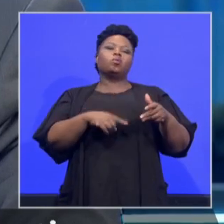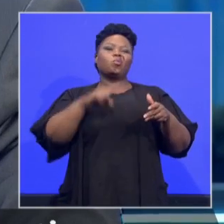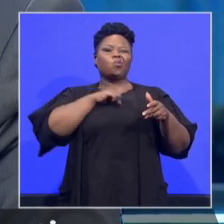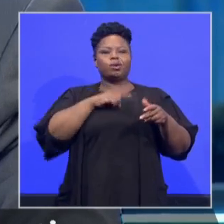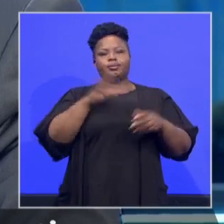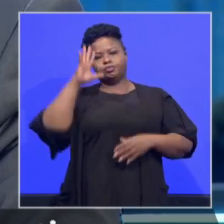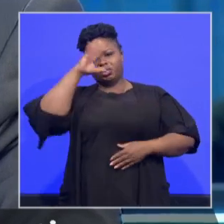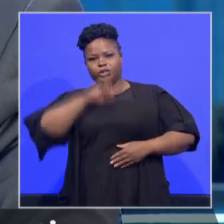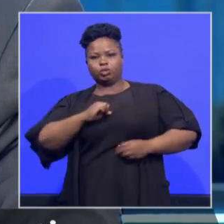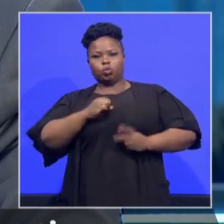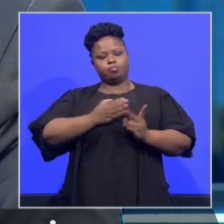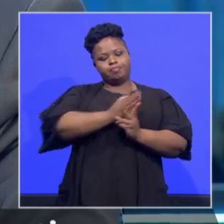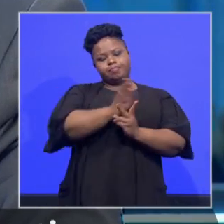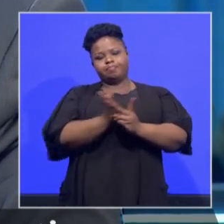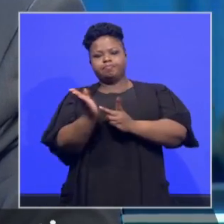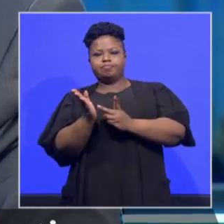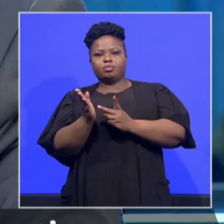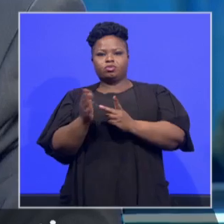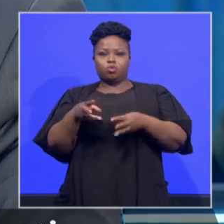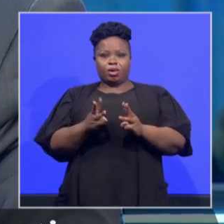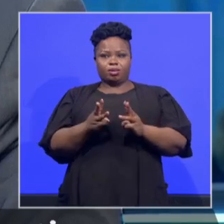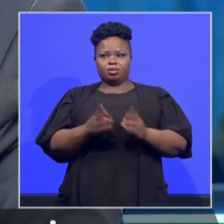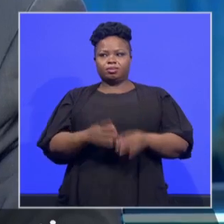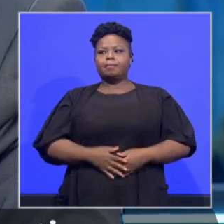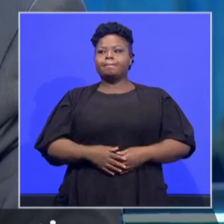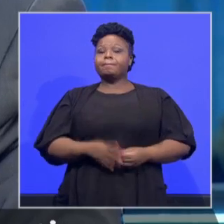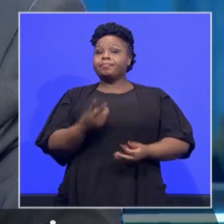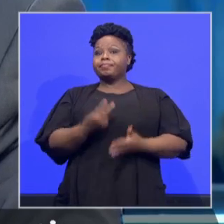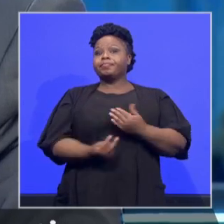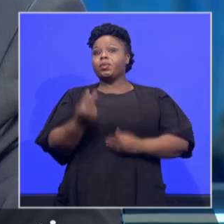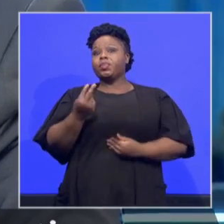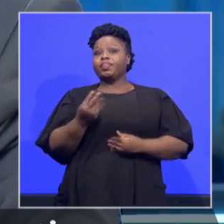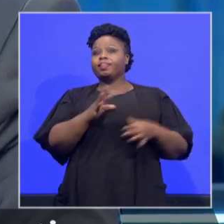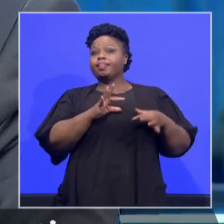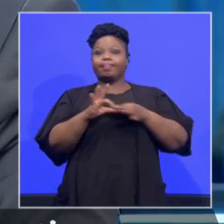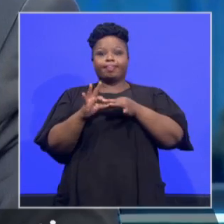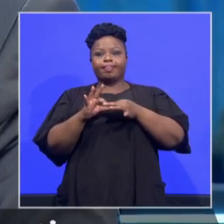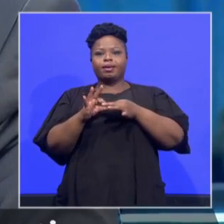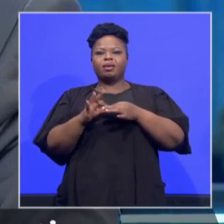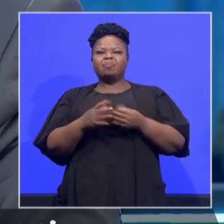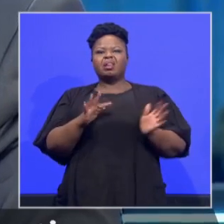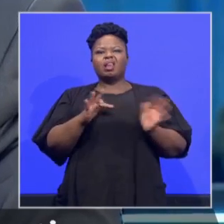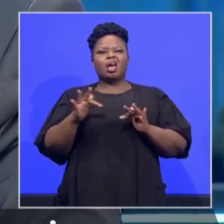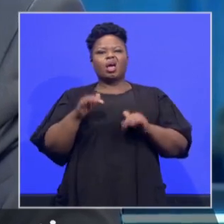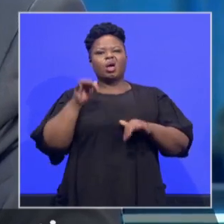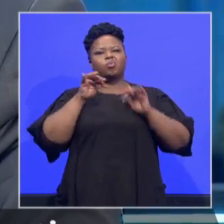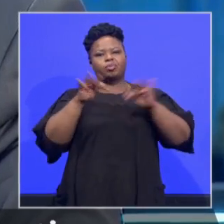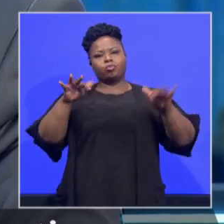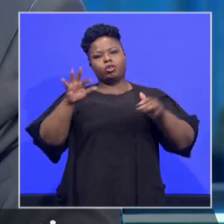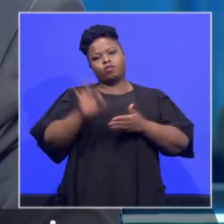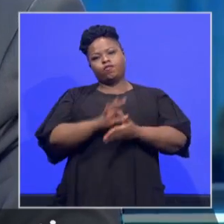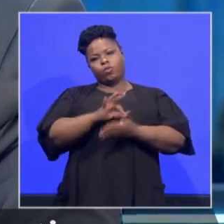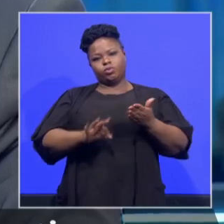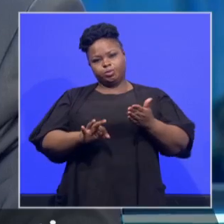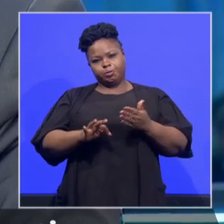in order to develop this model, and both of them are related to voting behavior. So the one is